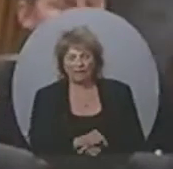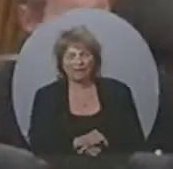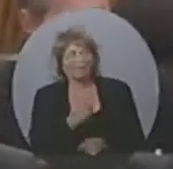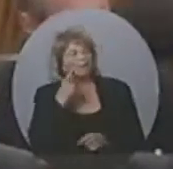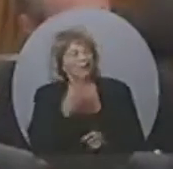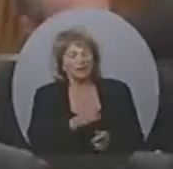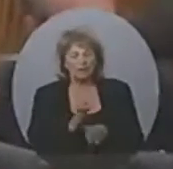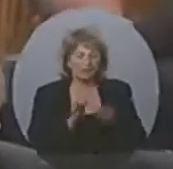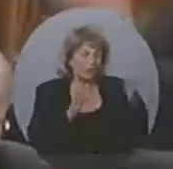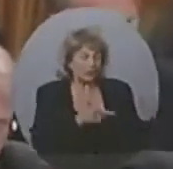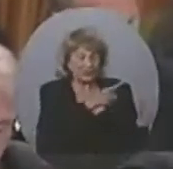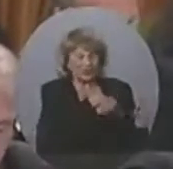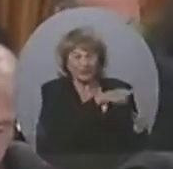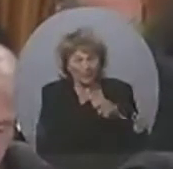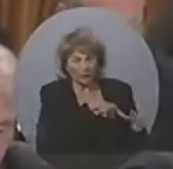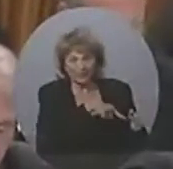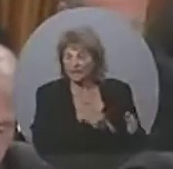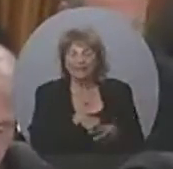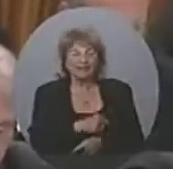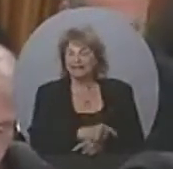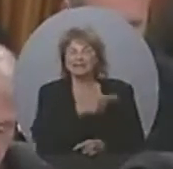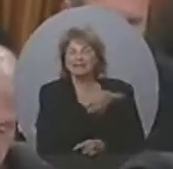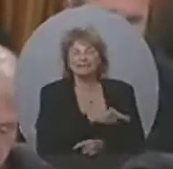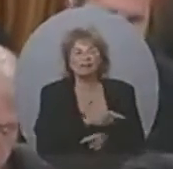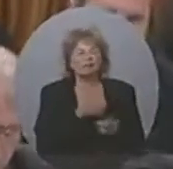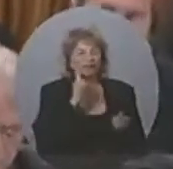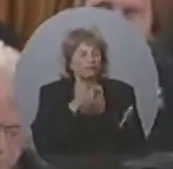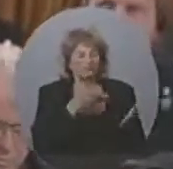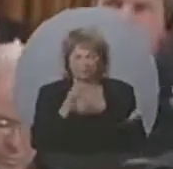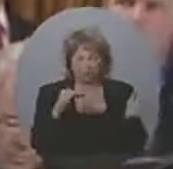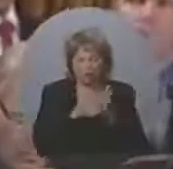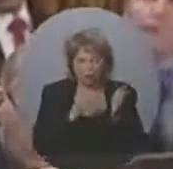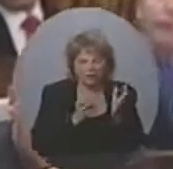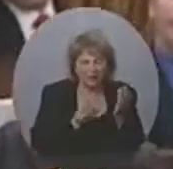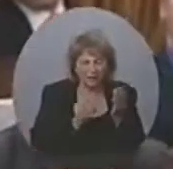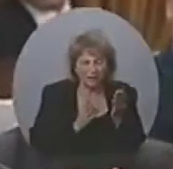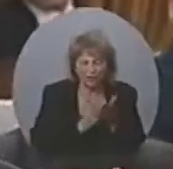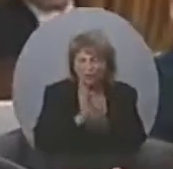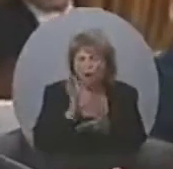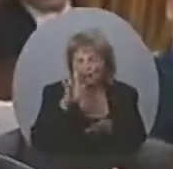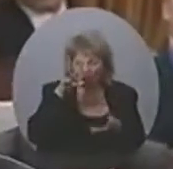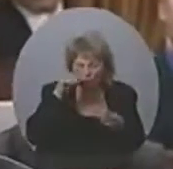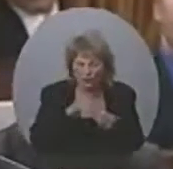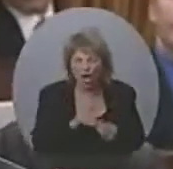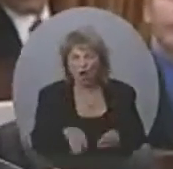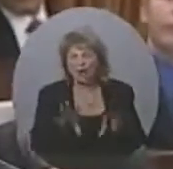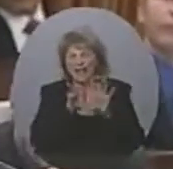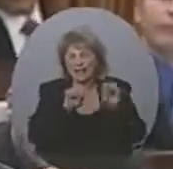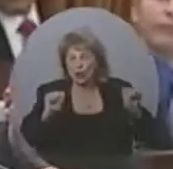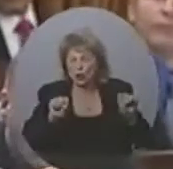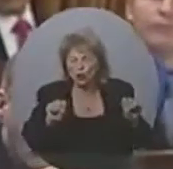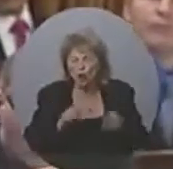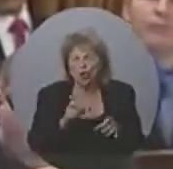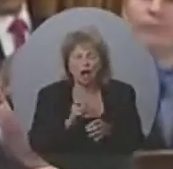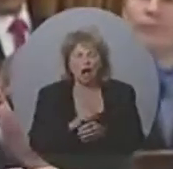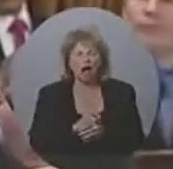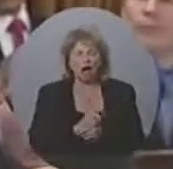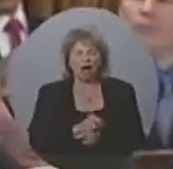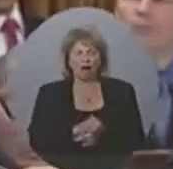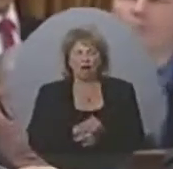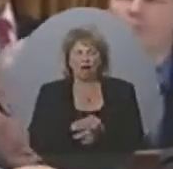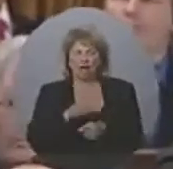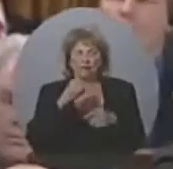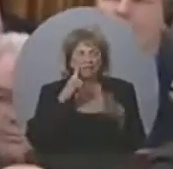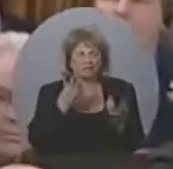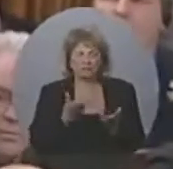supporting PhDs. They're pouring billions into blind corporate tax cuts and costly tax credits that have failed to stimulate research and development. And